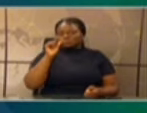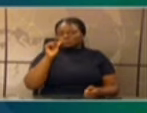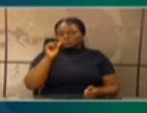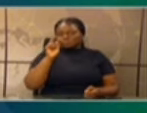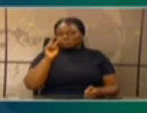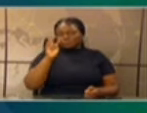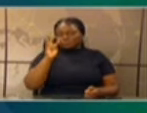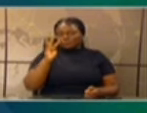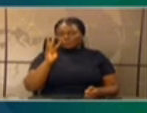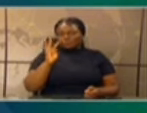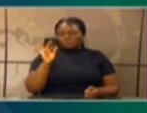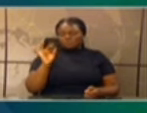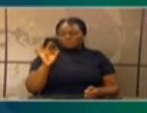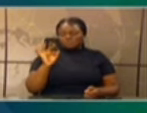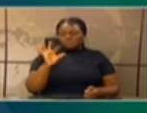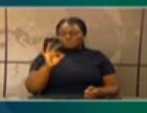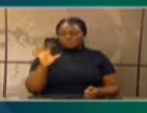From